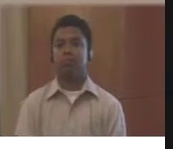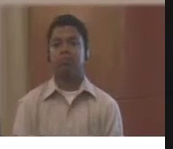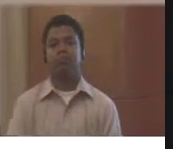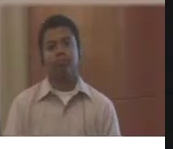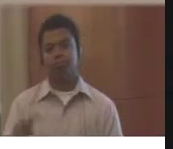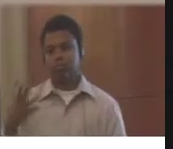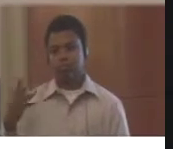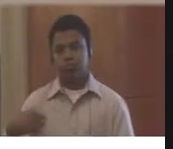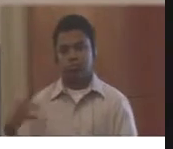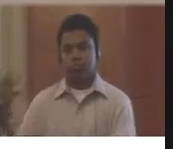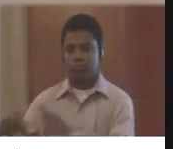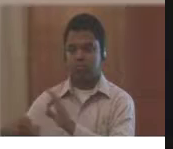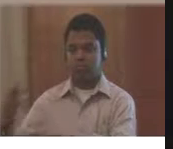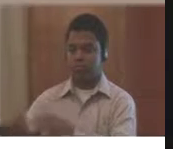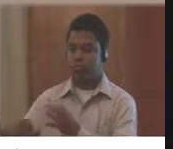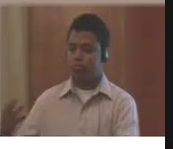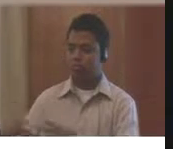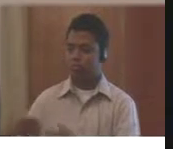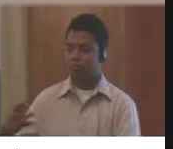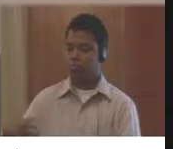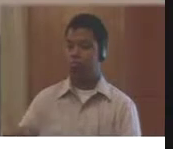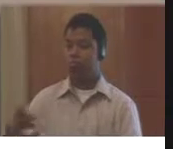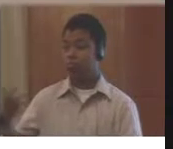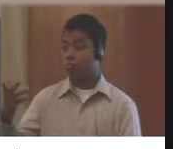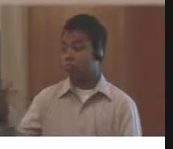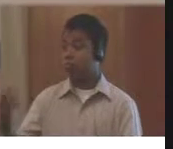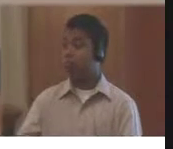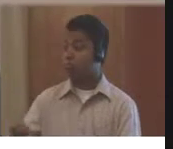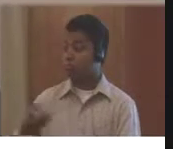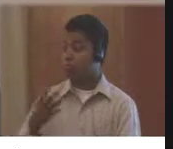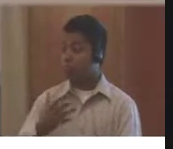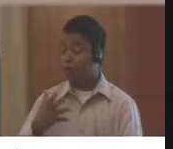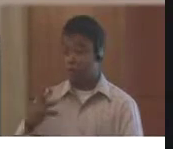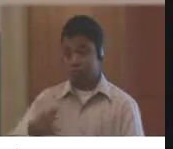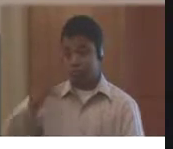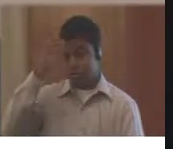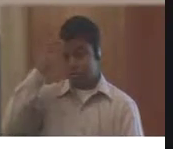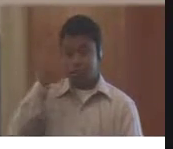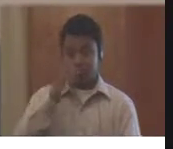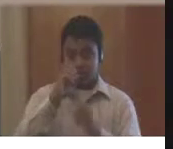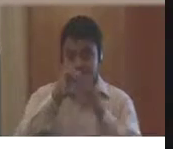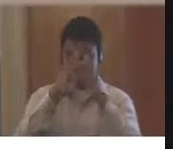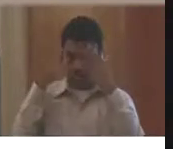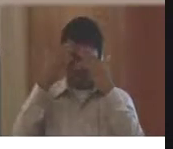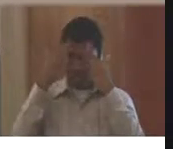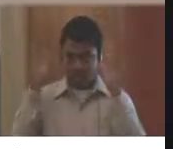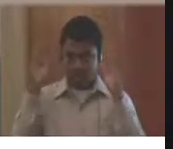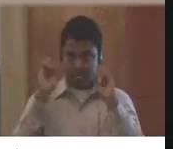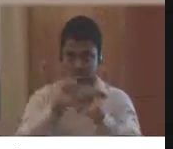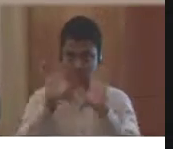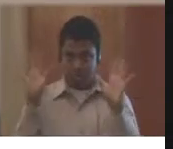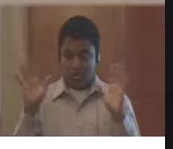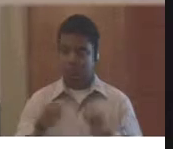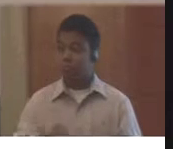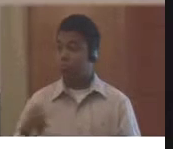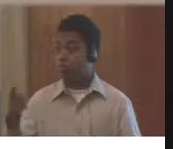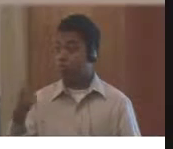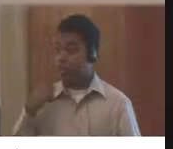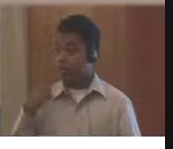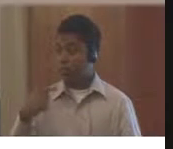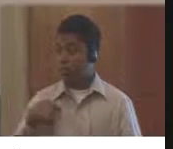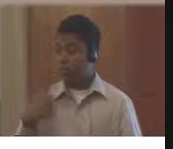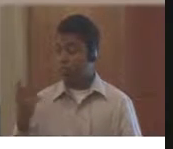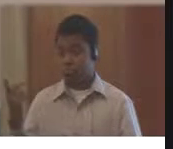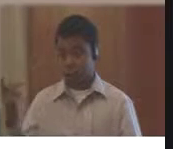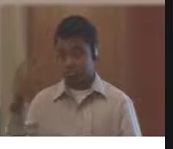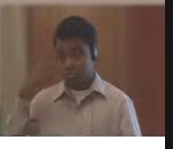So we're only explaining this comment of yours so that we can clarify it and make sure that we understand it completely. And